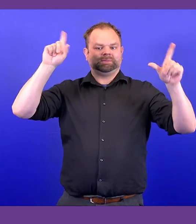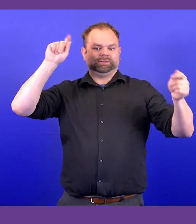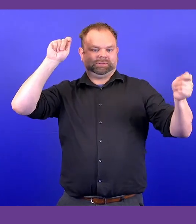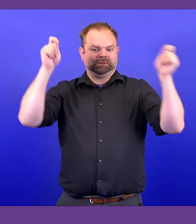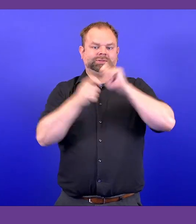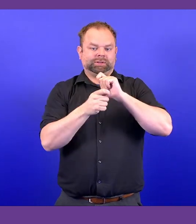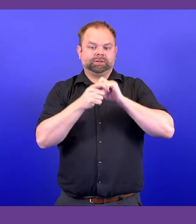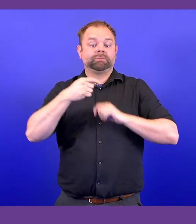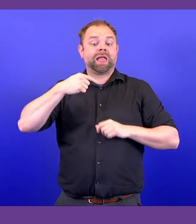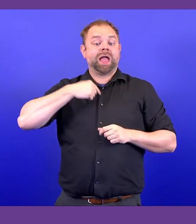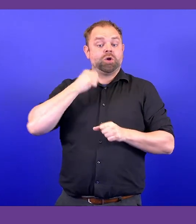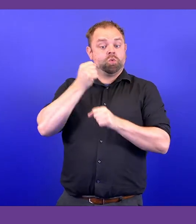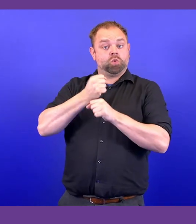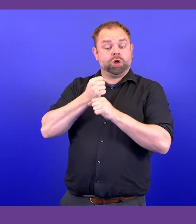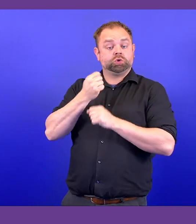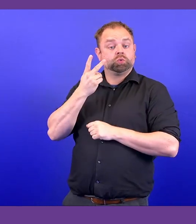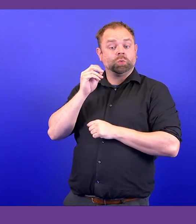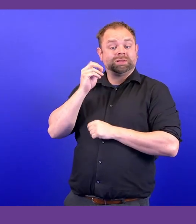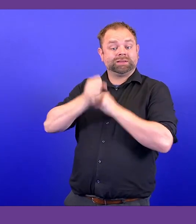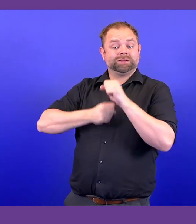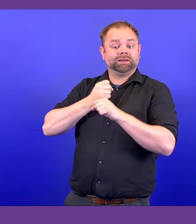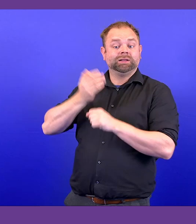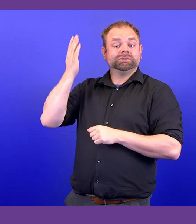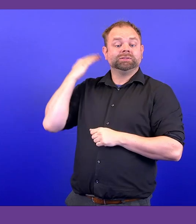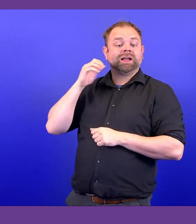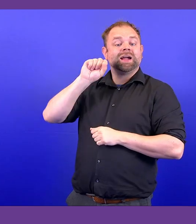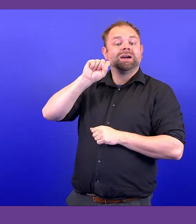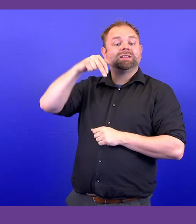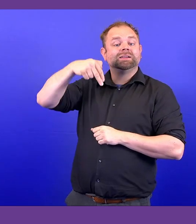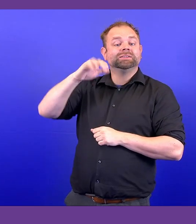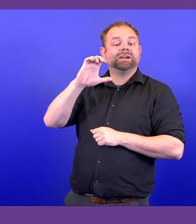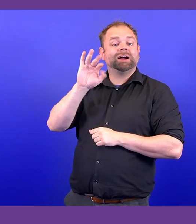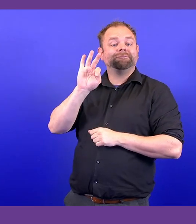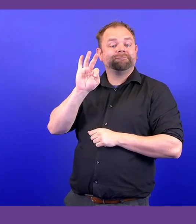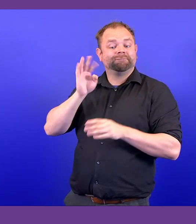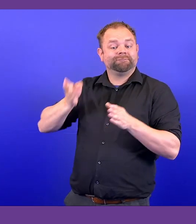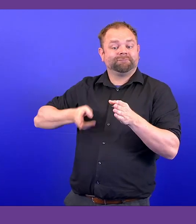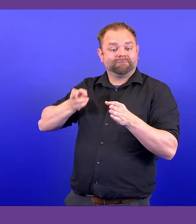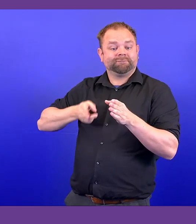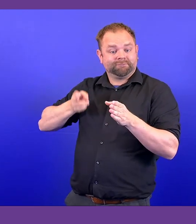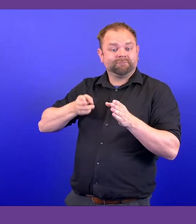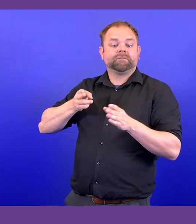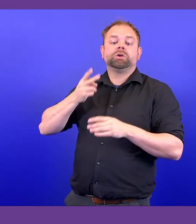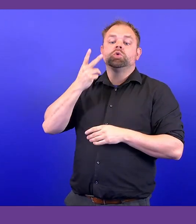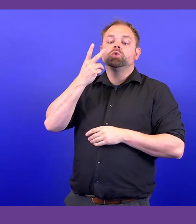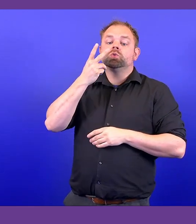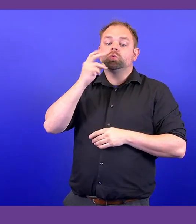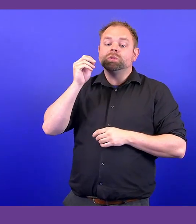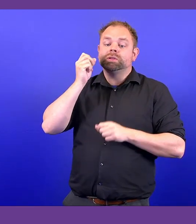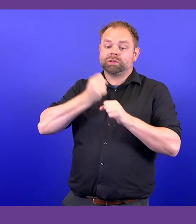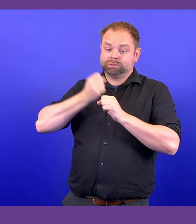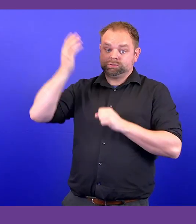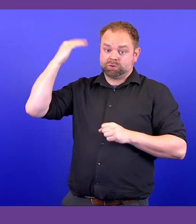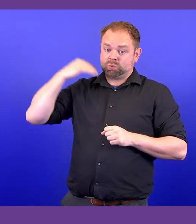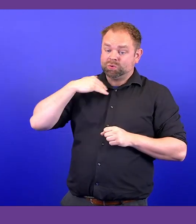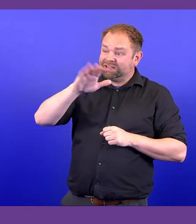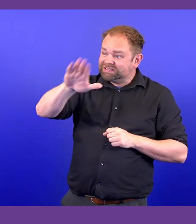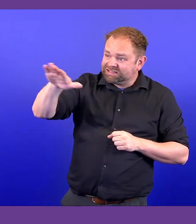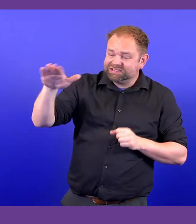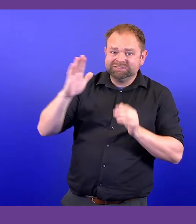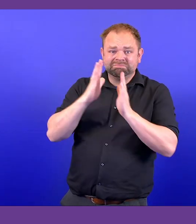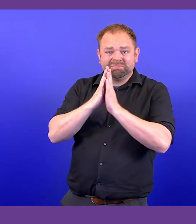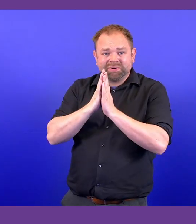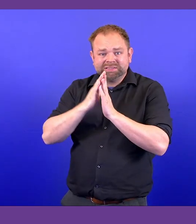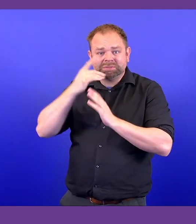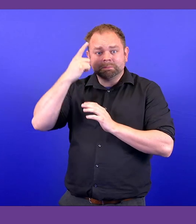just to show that things move a long time ago in that way, and the question is more the rhythm we put into to